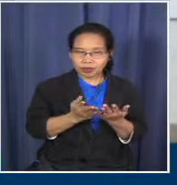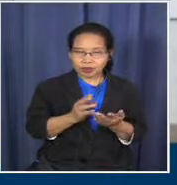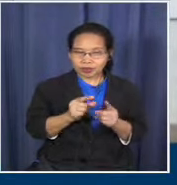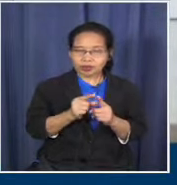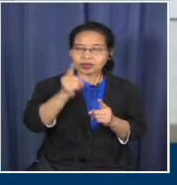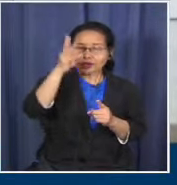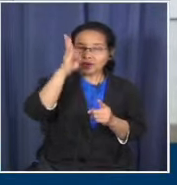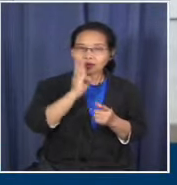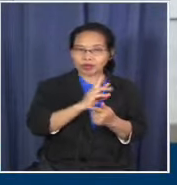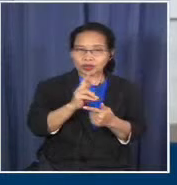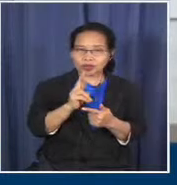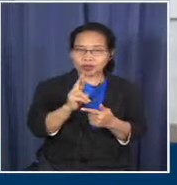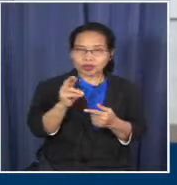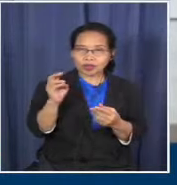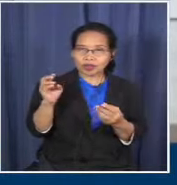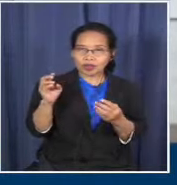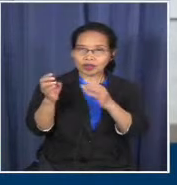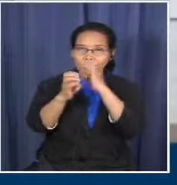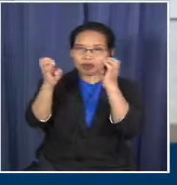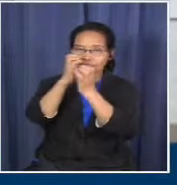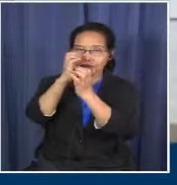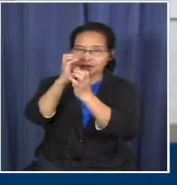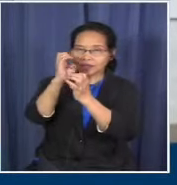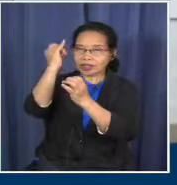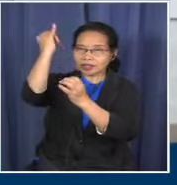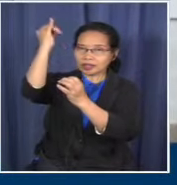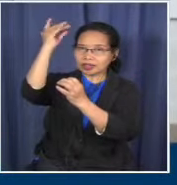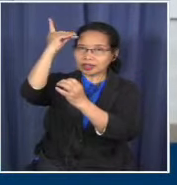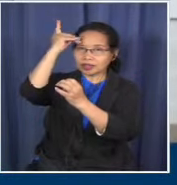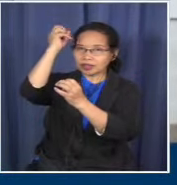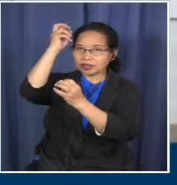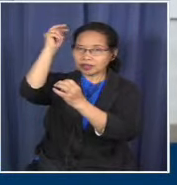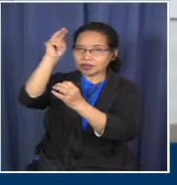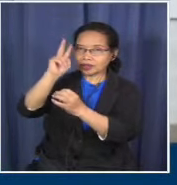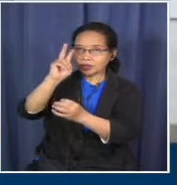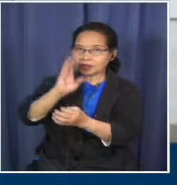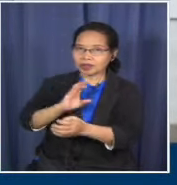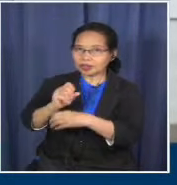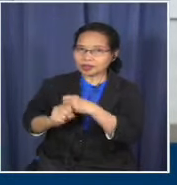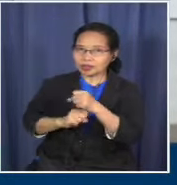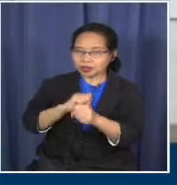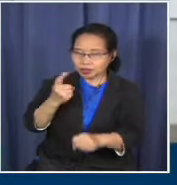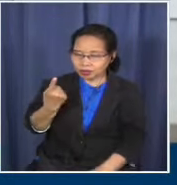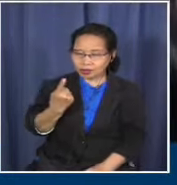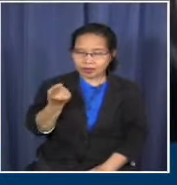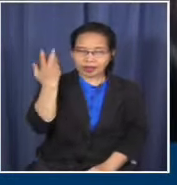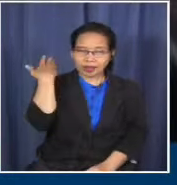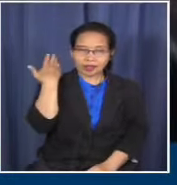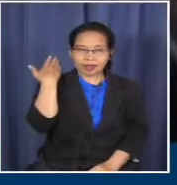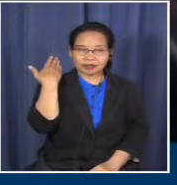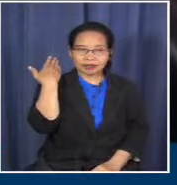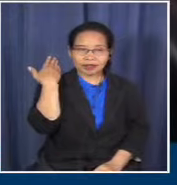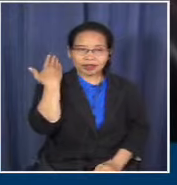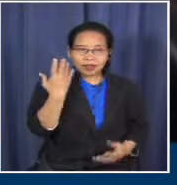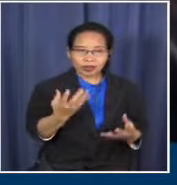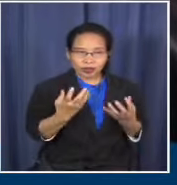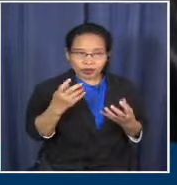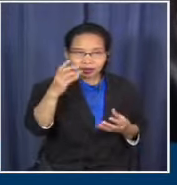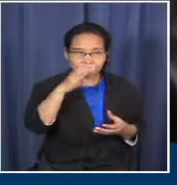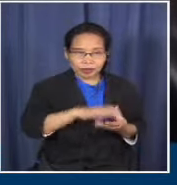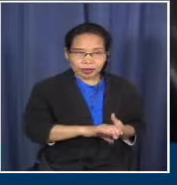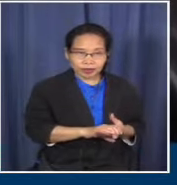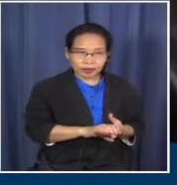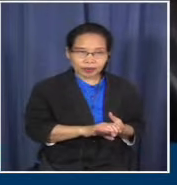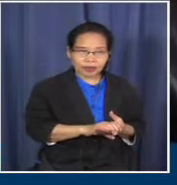So who are you going to believe? The Bible that contains the Word of God, or evolution, that is the idea of